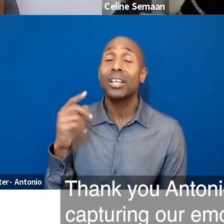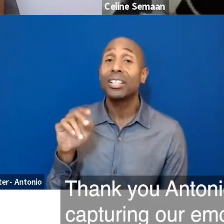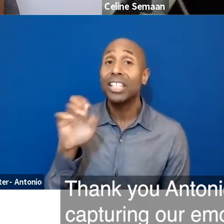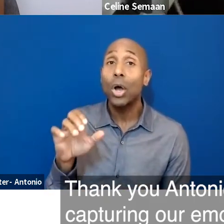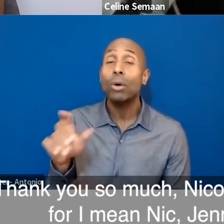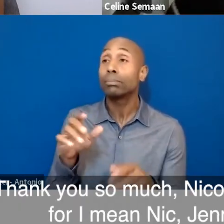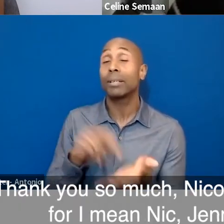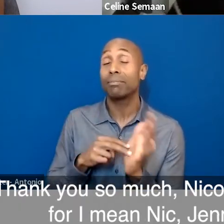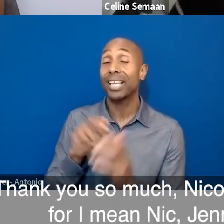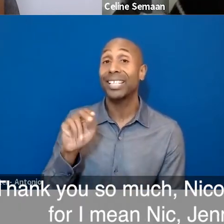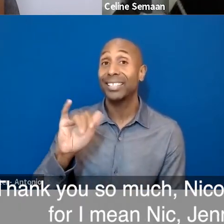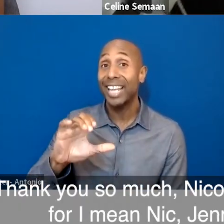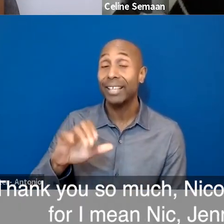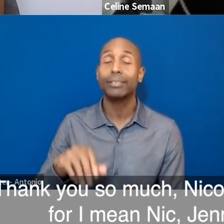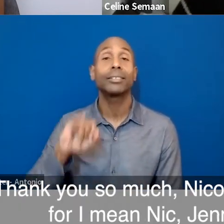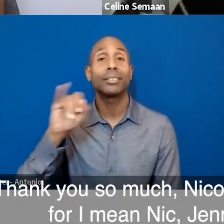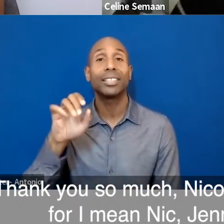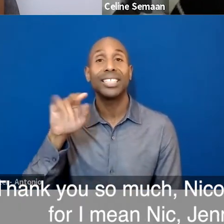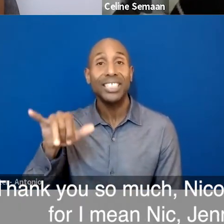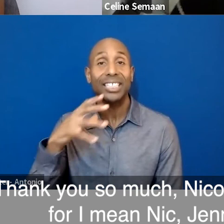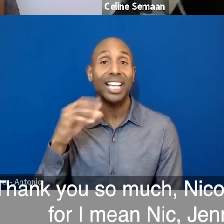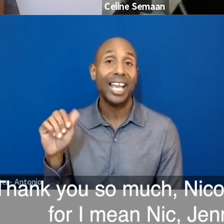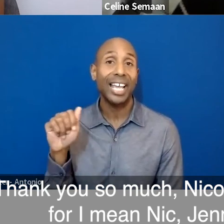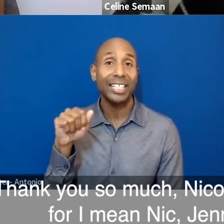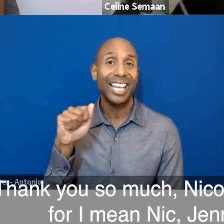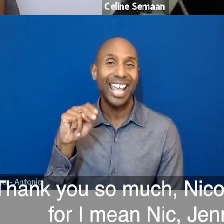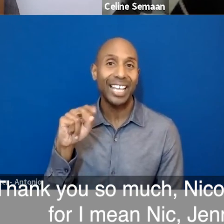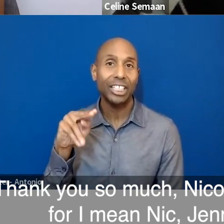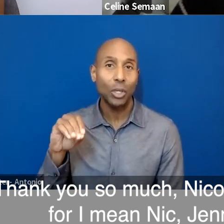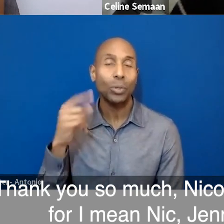our emotion. Thank you so much, Nicole and Jenny,